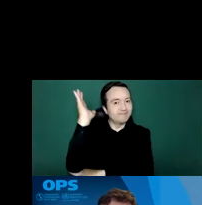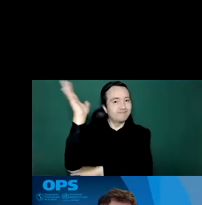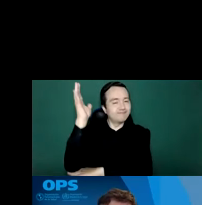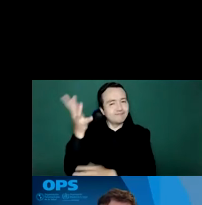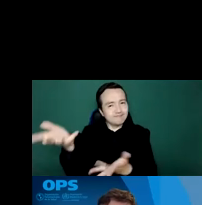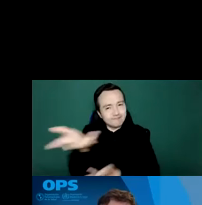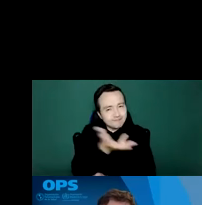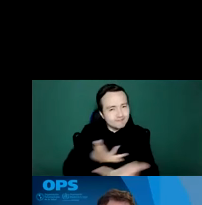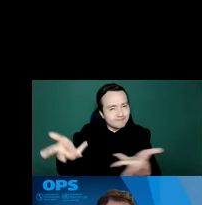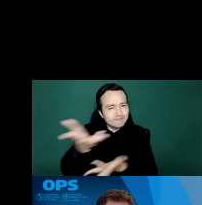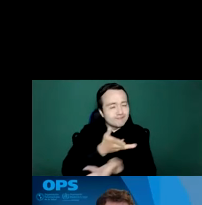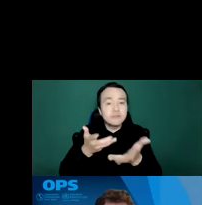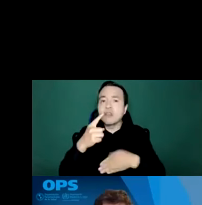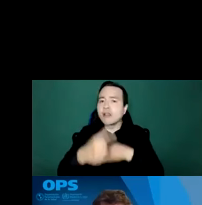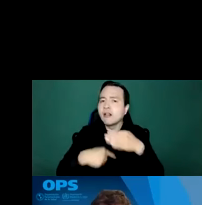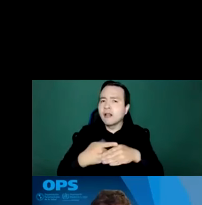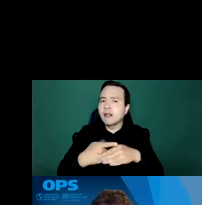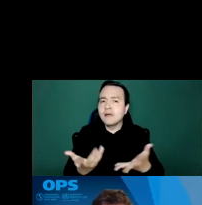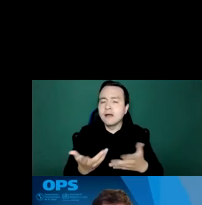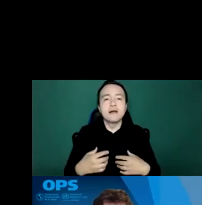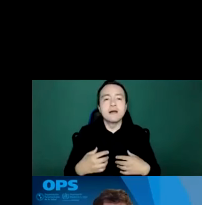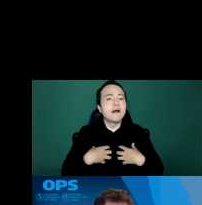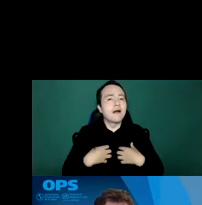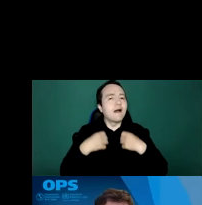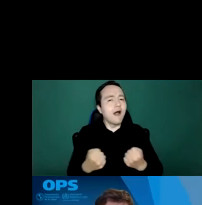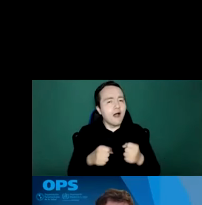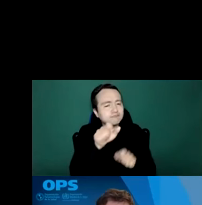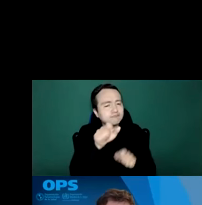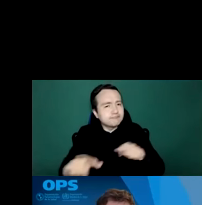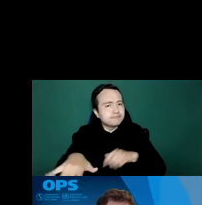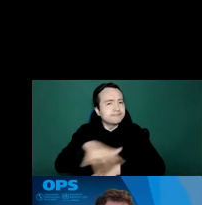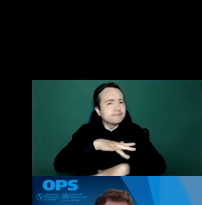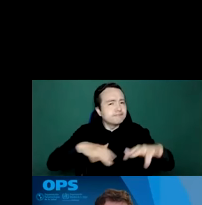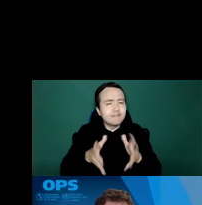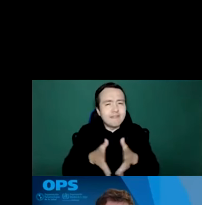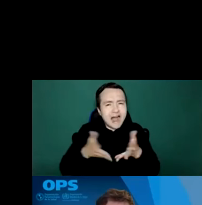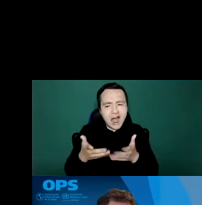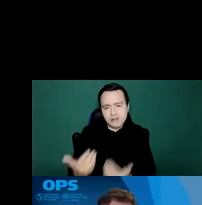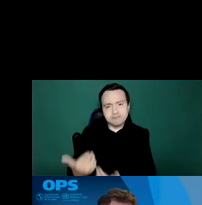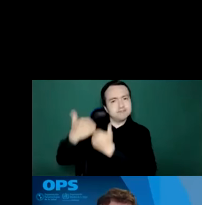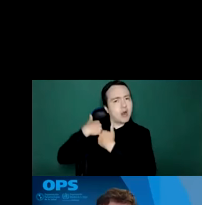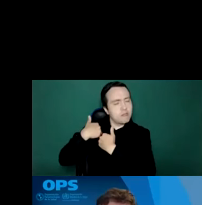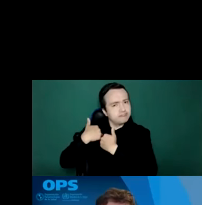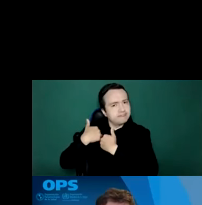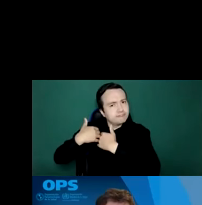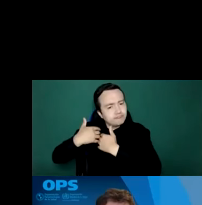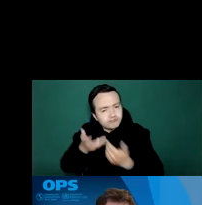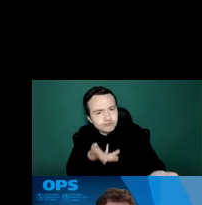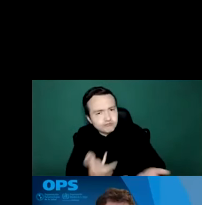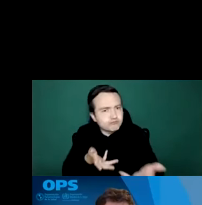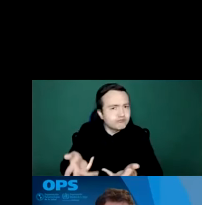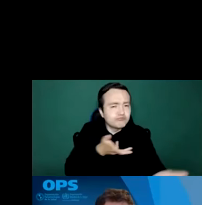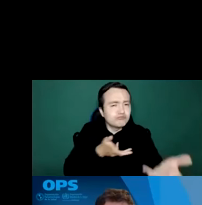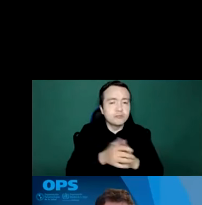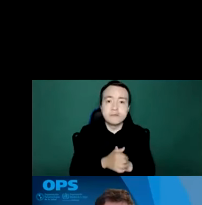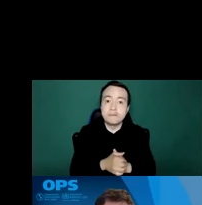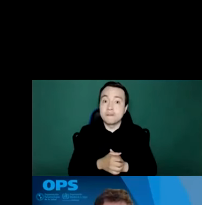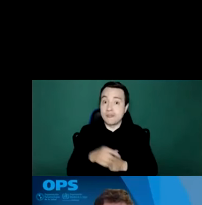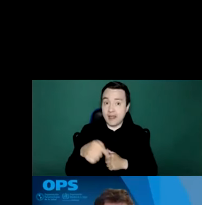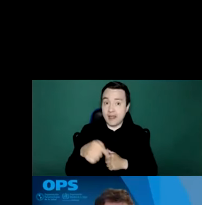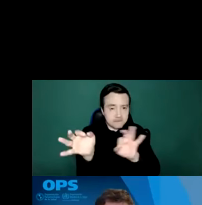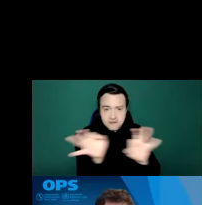series. This is a series that the organization has organized to really begin